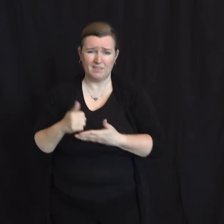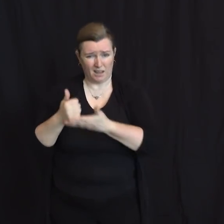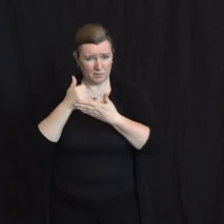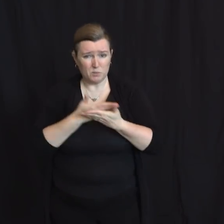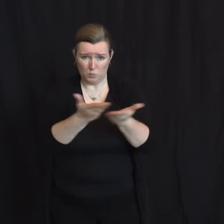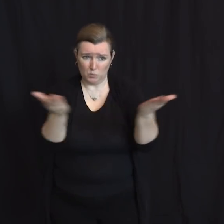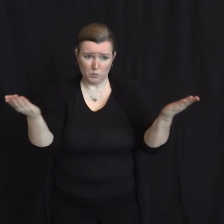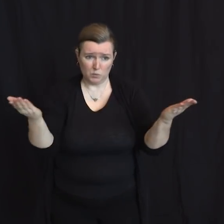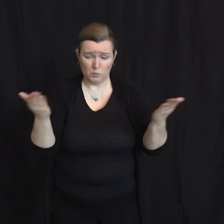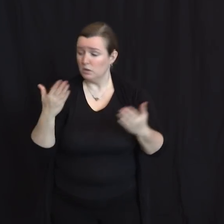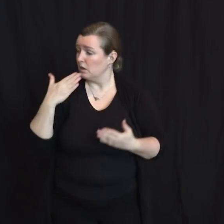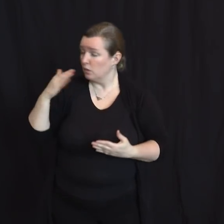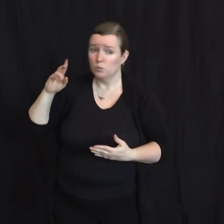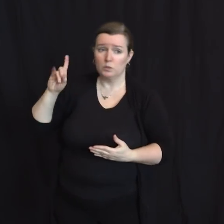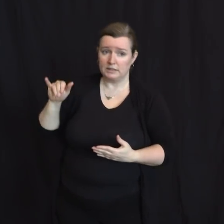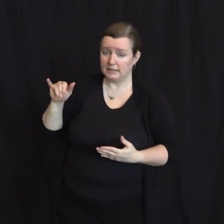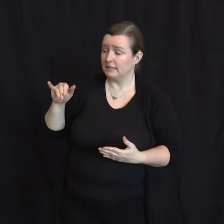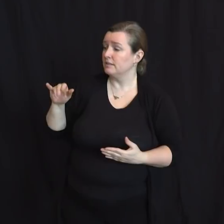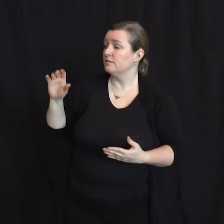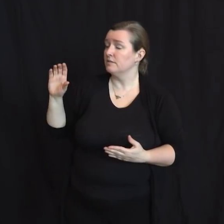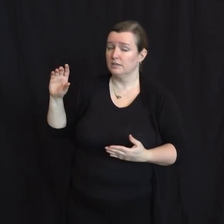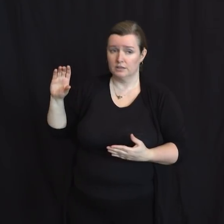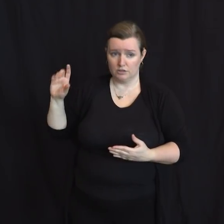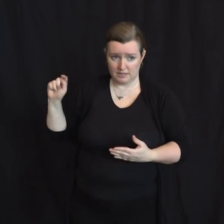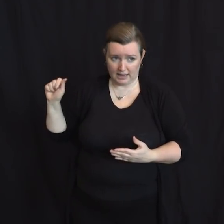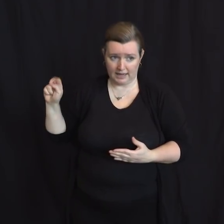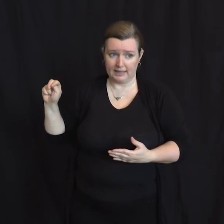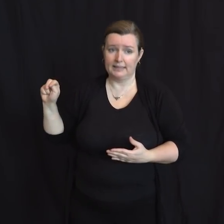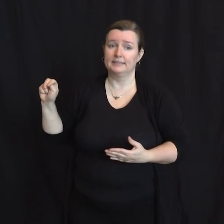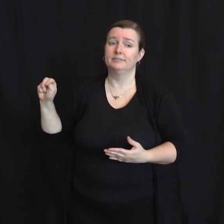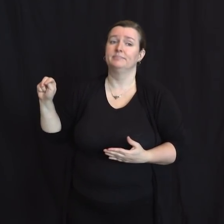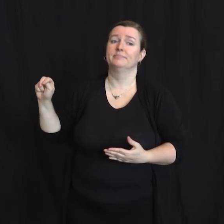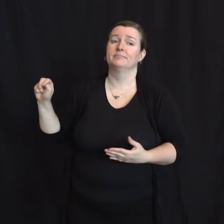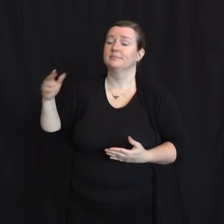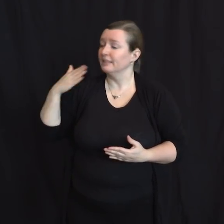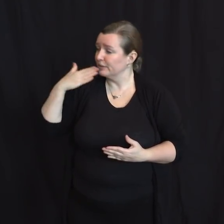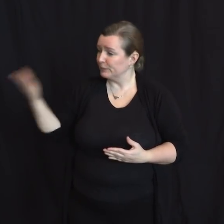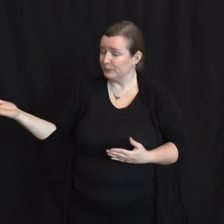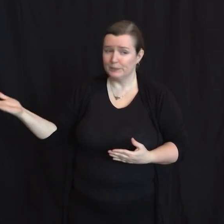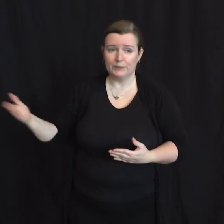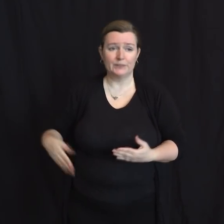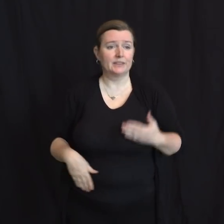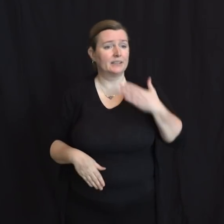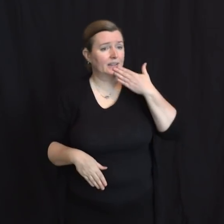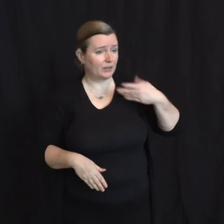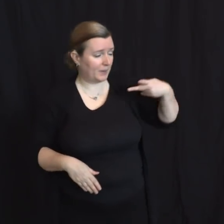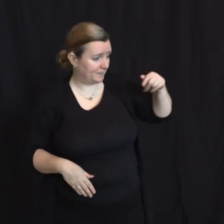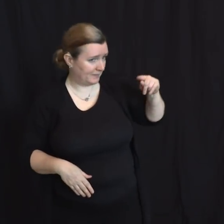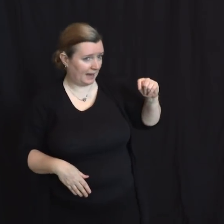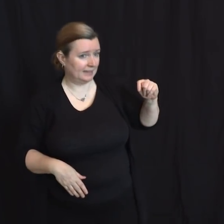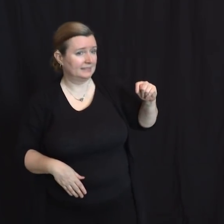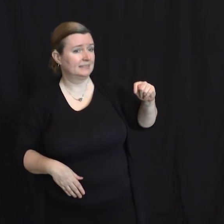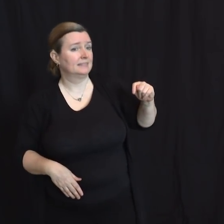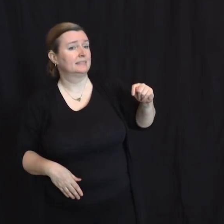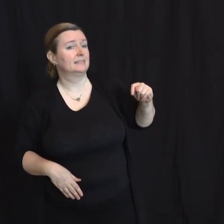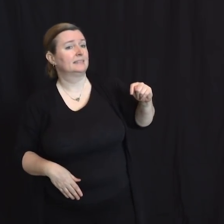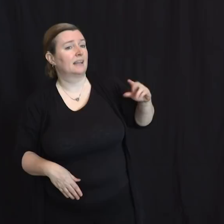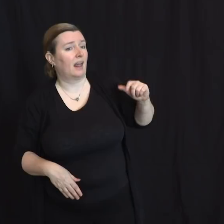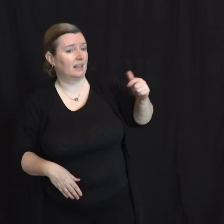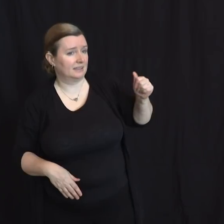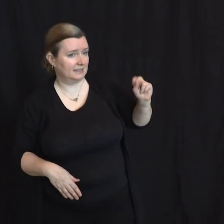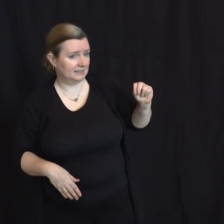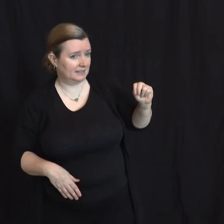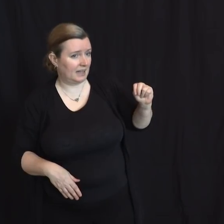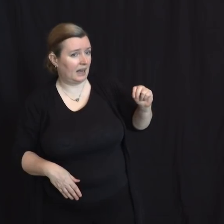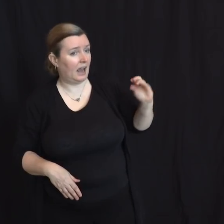Persicelli, State's epidemiologist Dr. Christina Tan. I want to thank Colonel Pat Callahan, and our